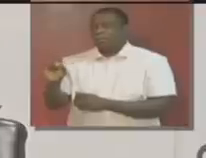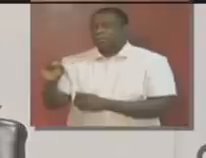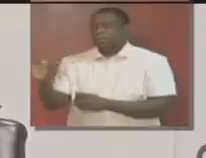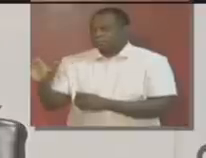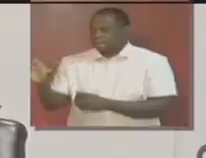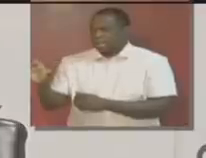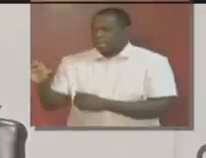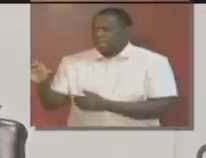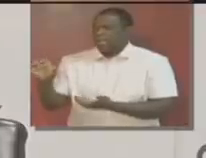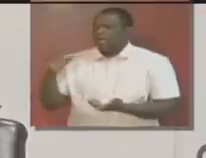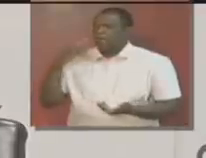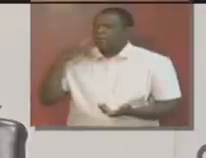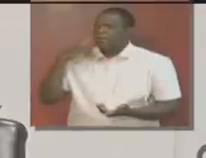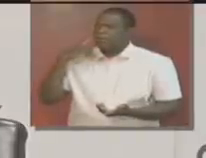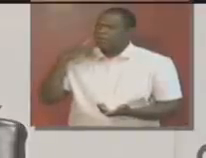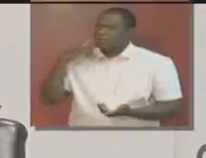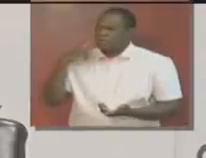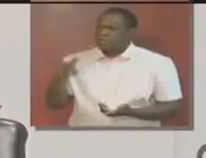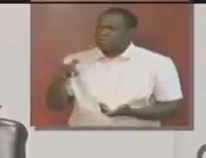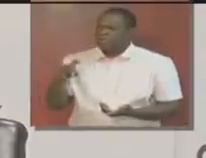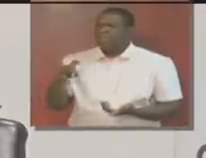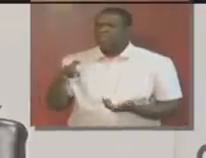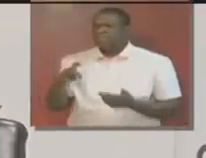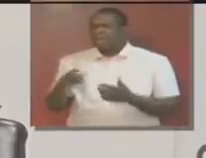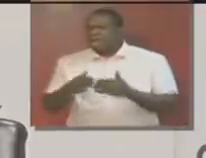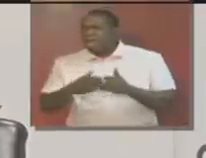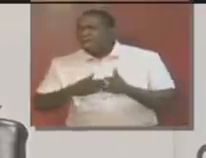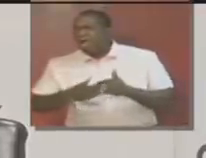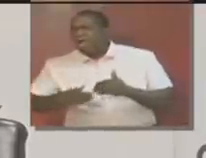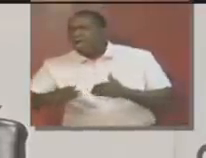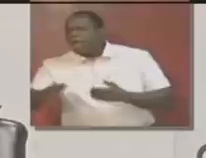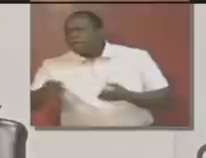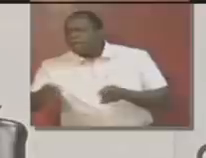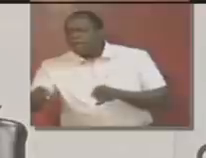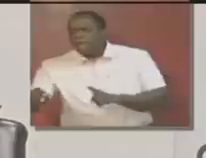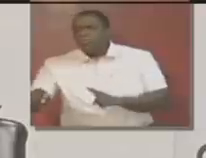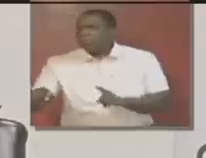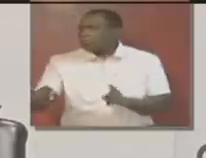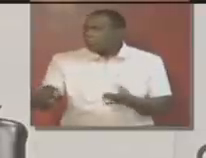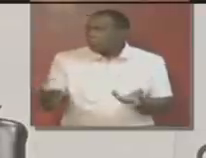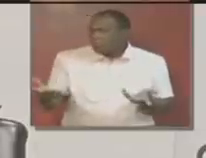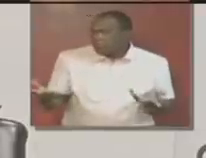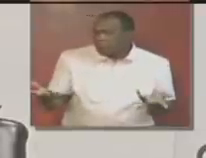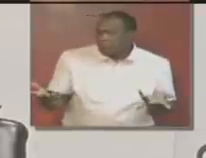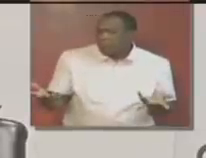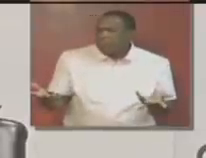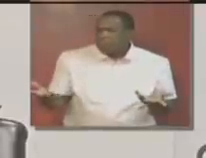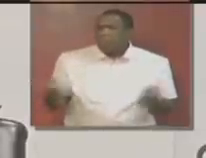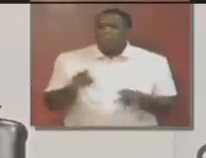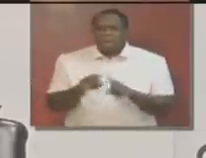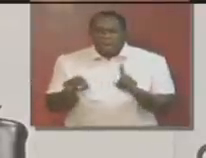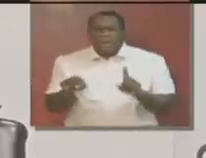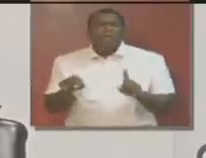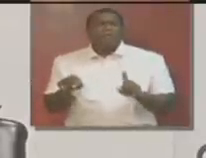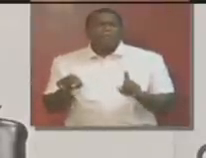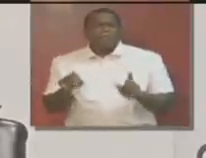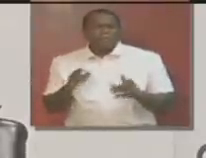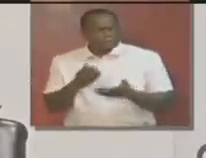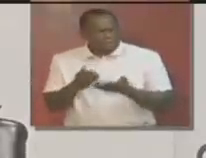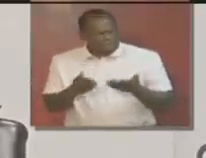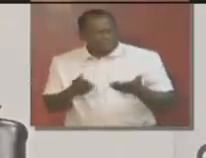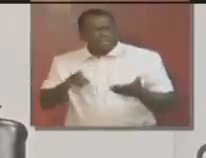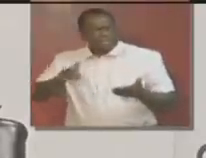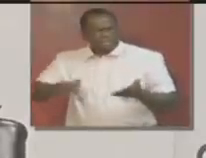than international though, but we've seen them where they've had to be followed up with regards to their heart vessels are still inflamed. That's number